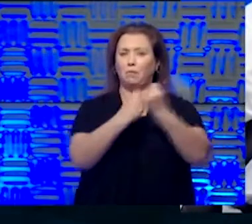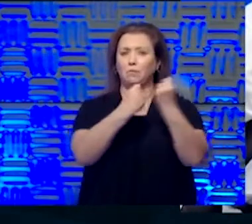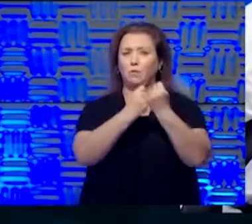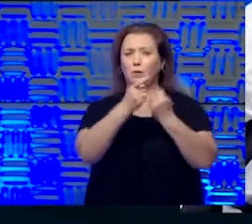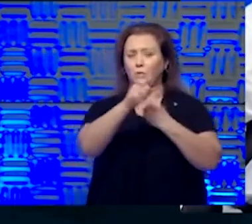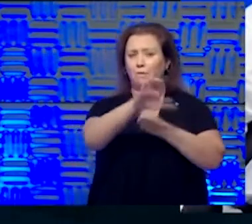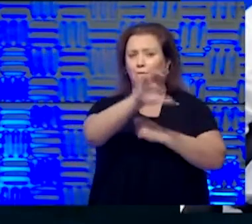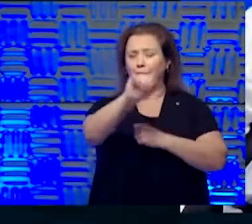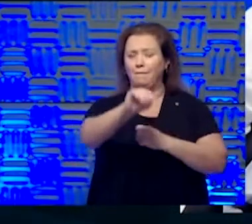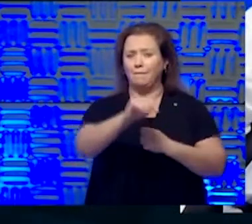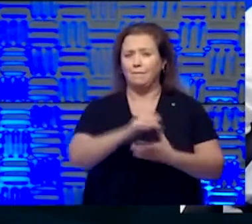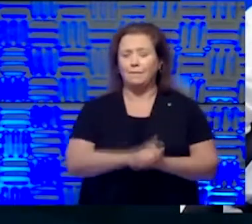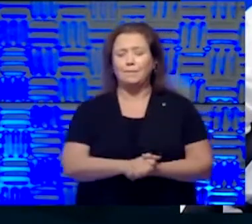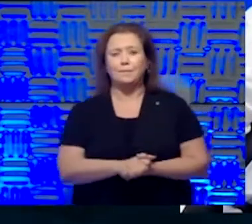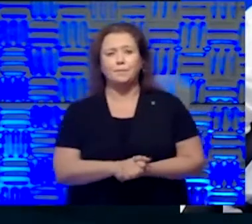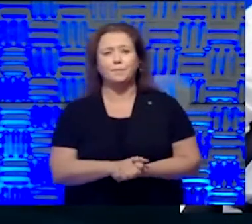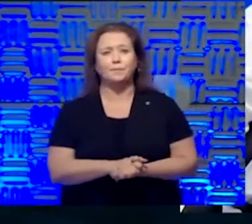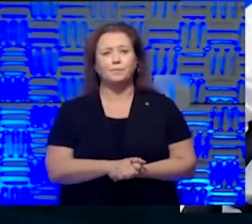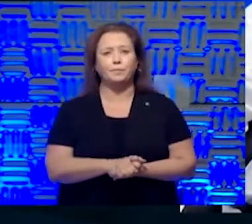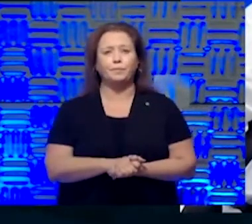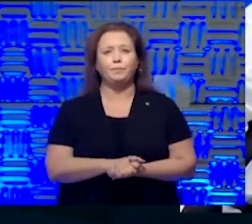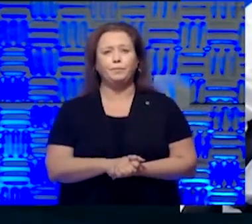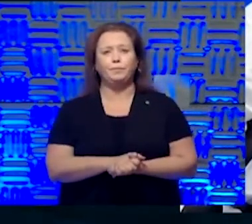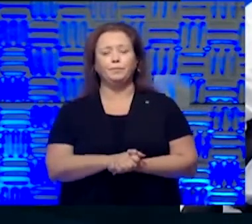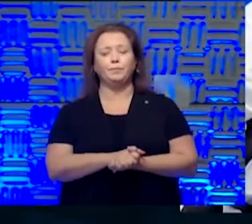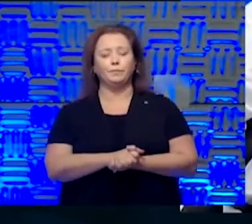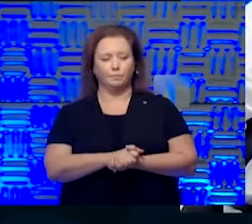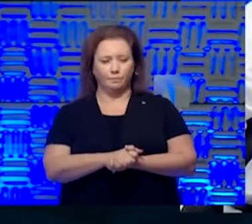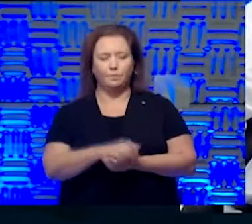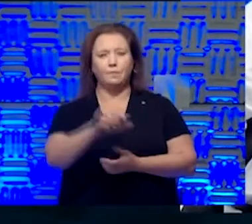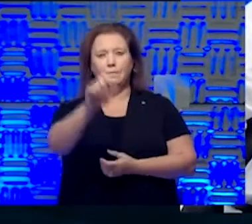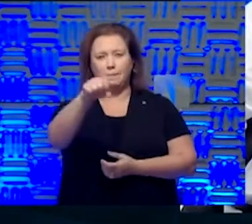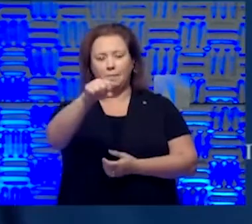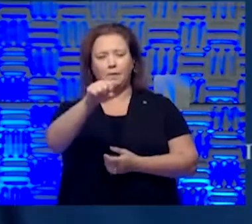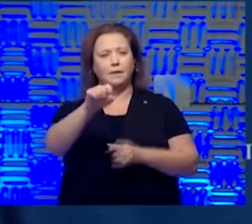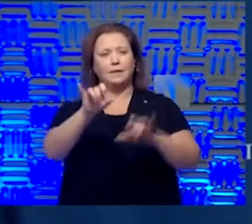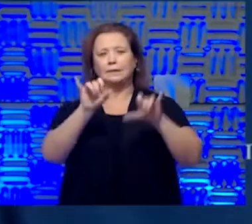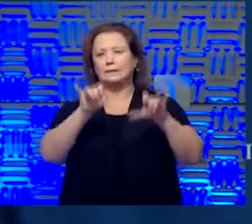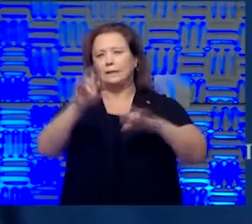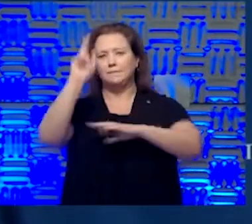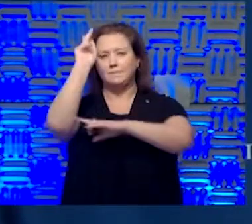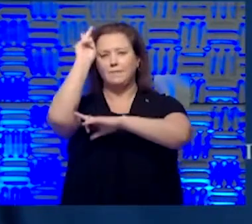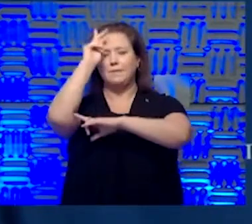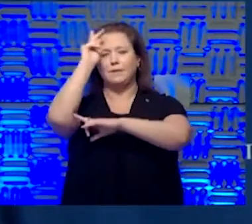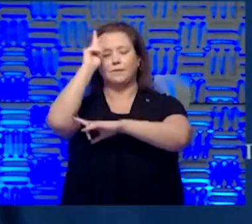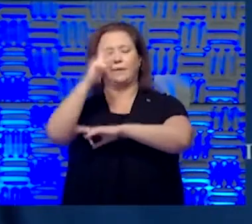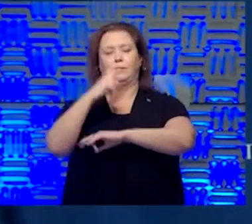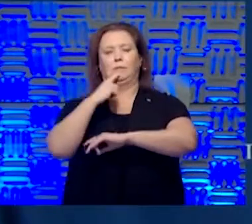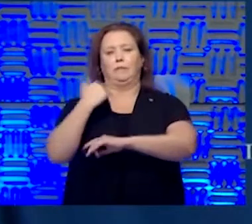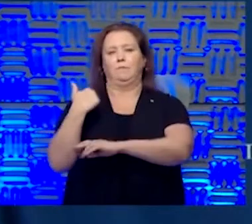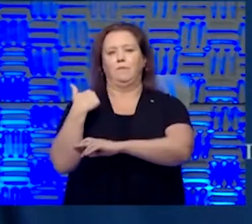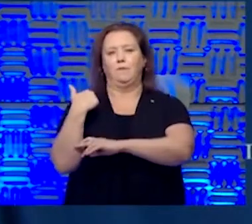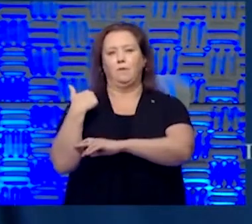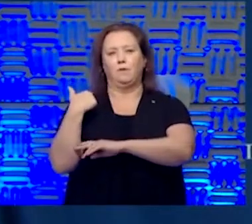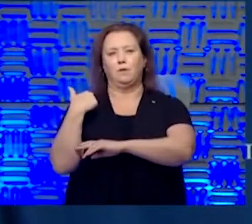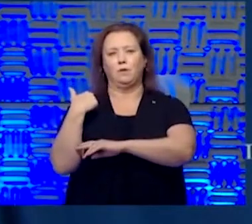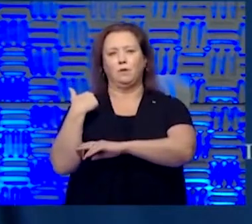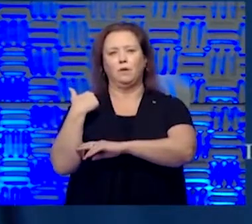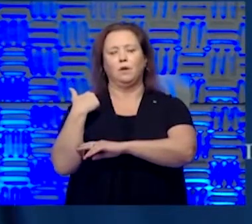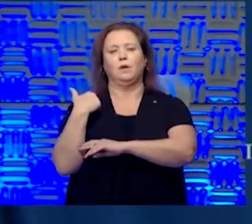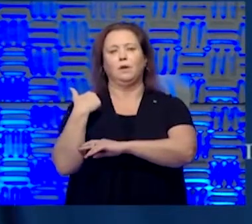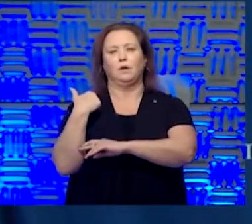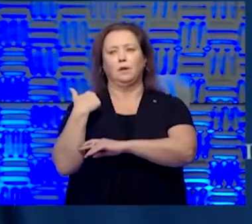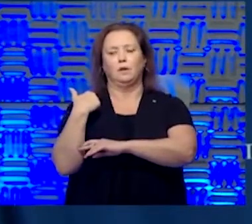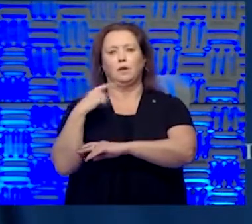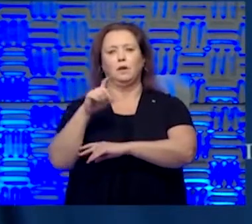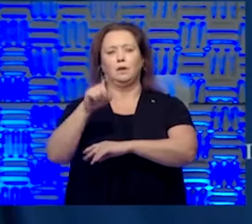side about it. Yeah, again, I think it goes into the same philosophy. We kind of said early on, we've got to do